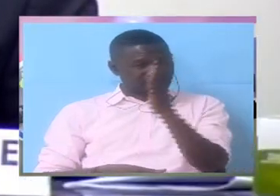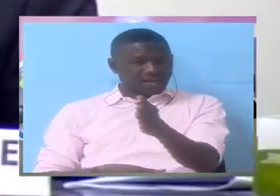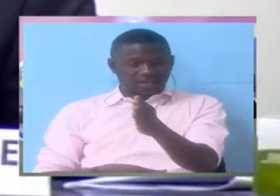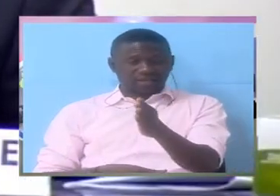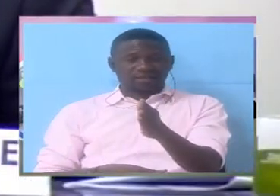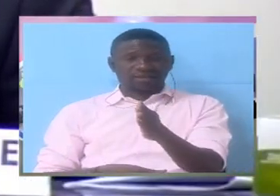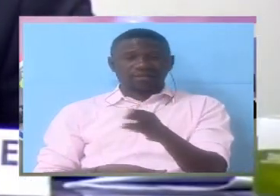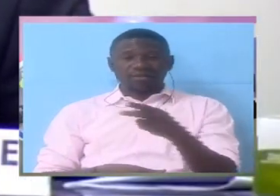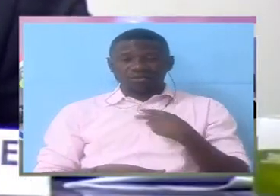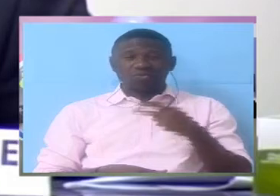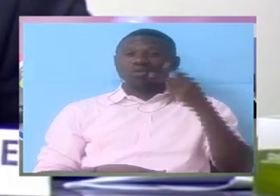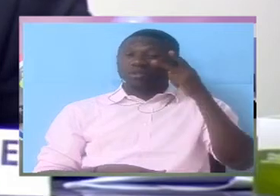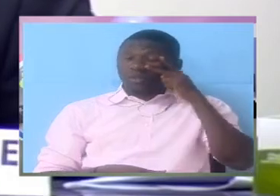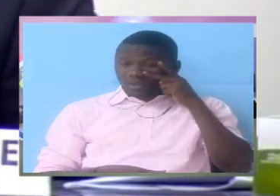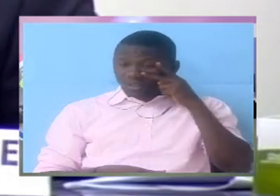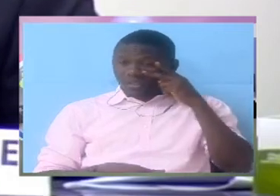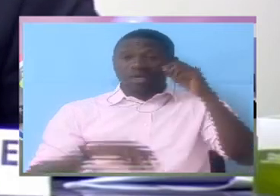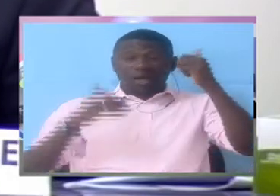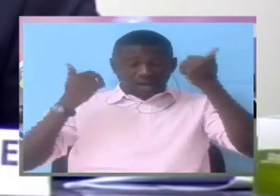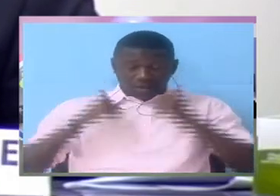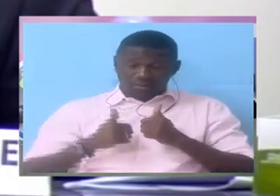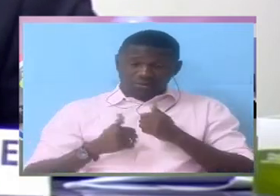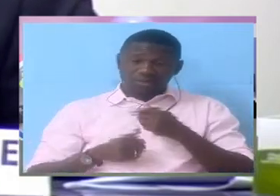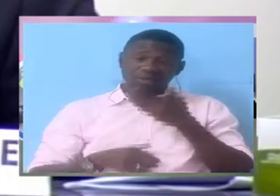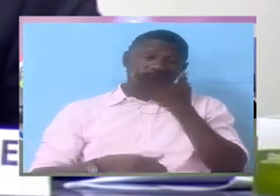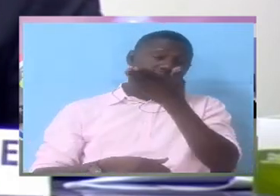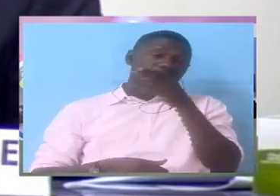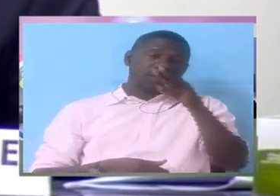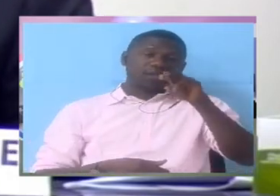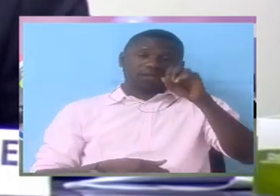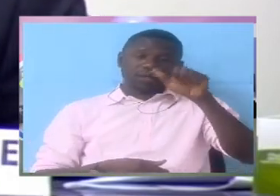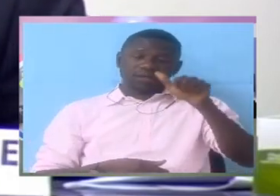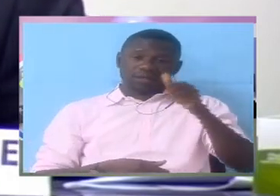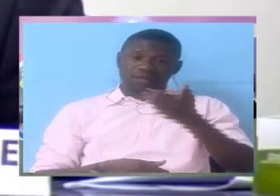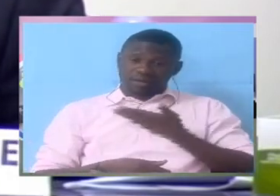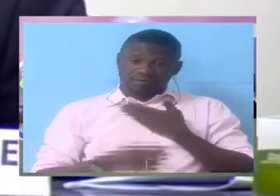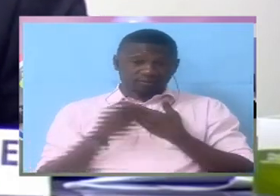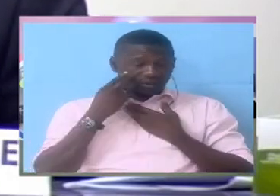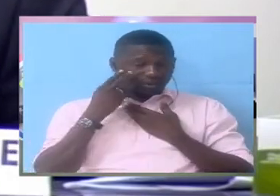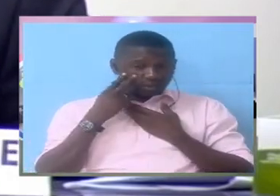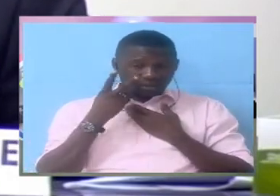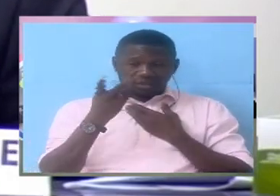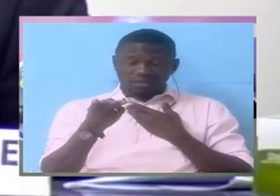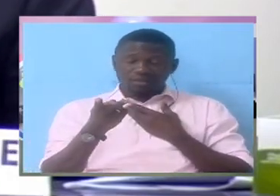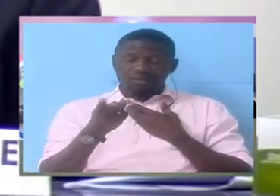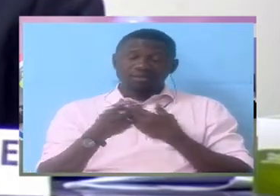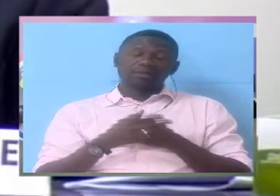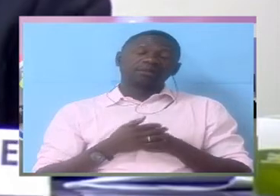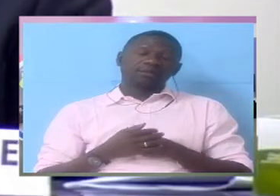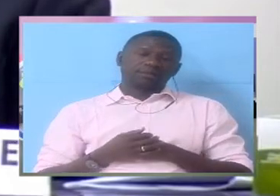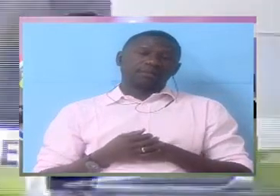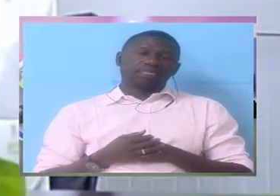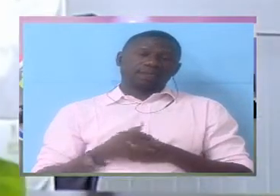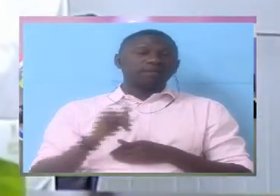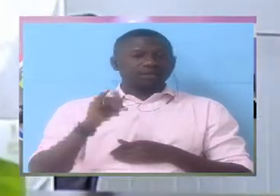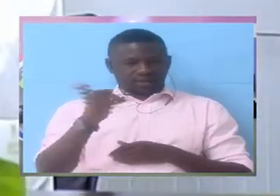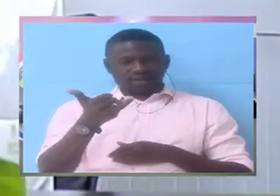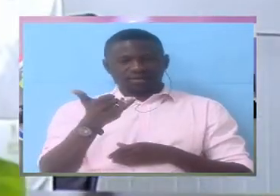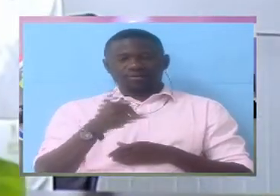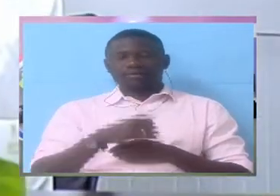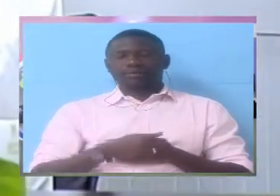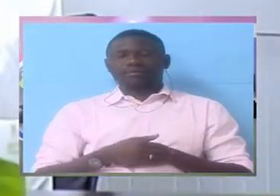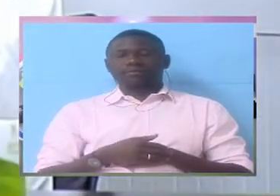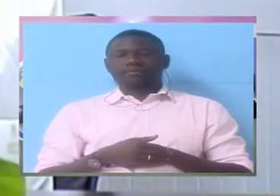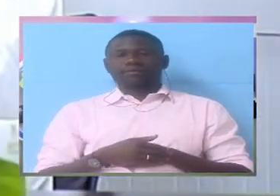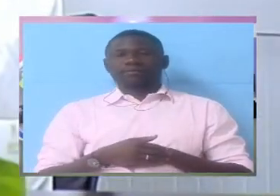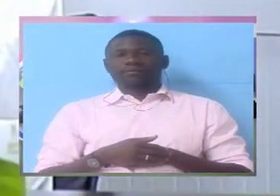Have you been seeing it happen at the NIA? Yes. And